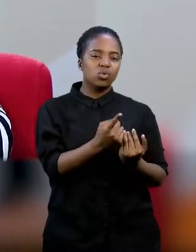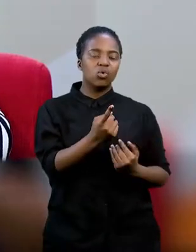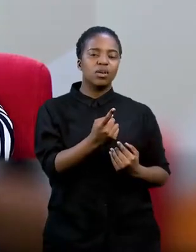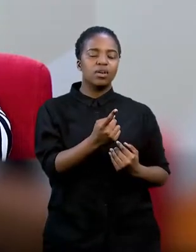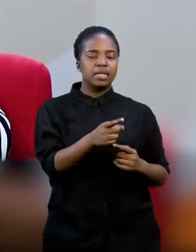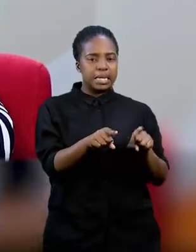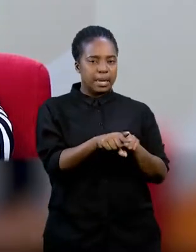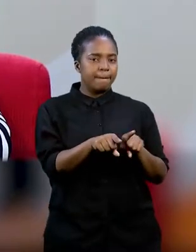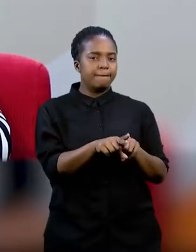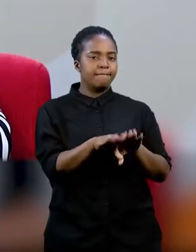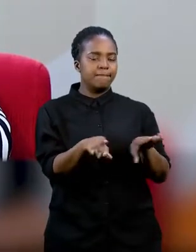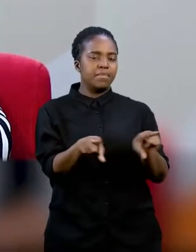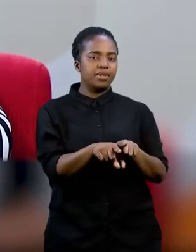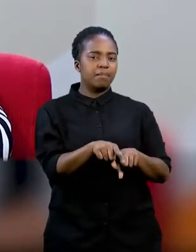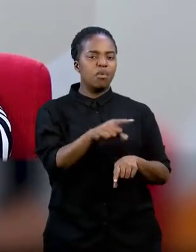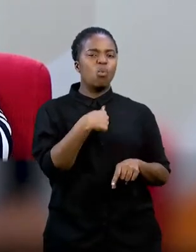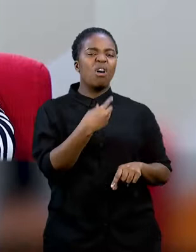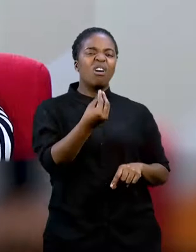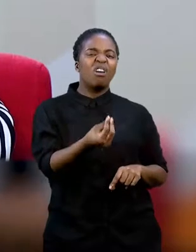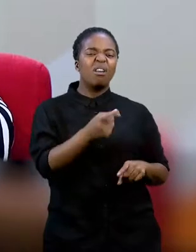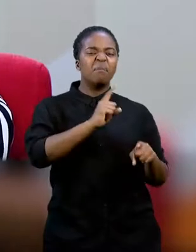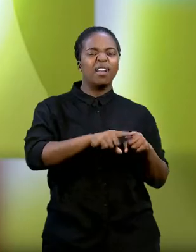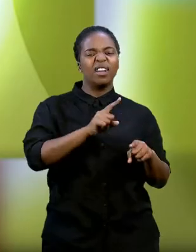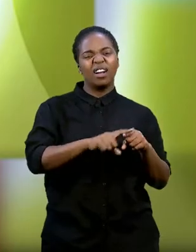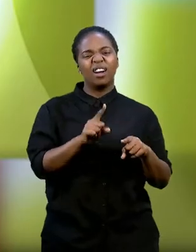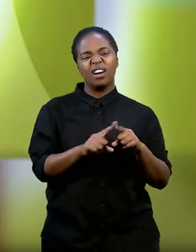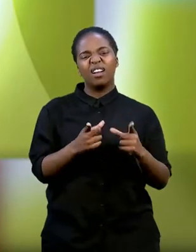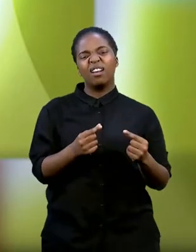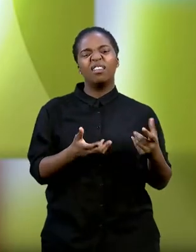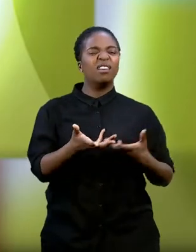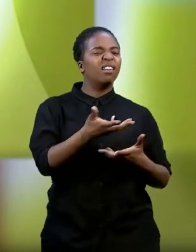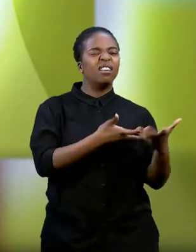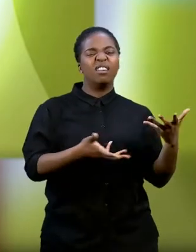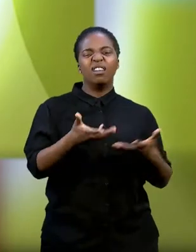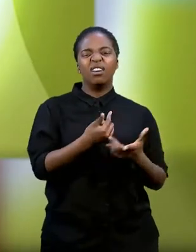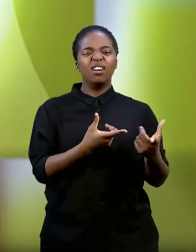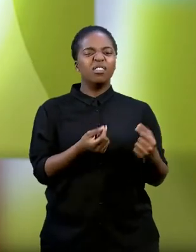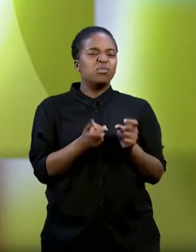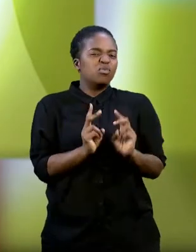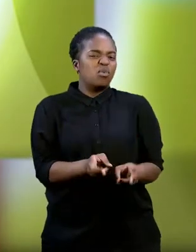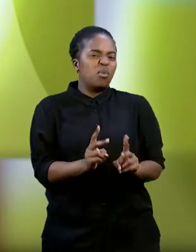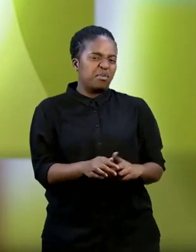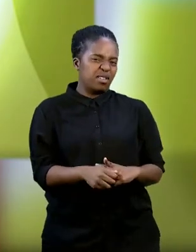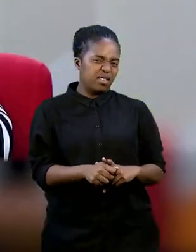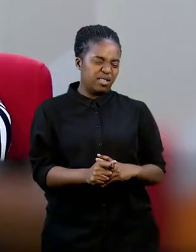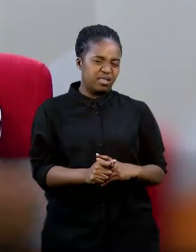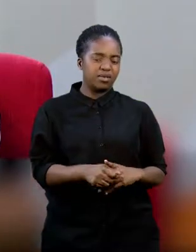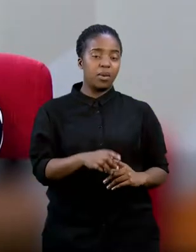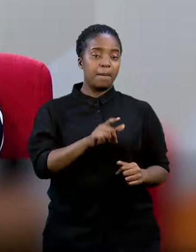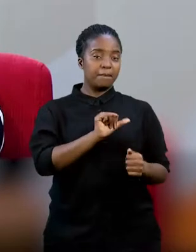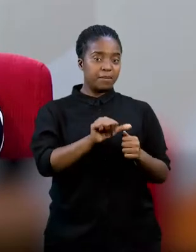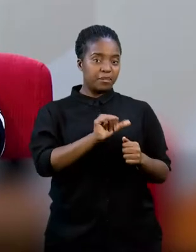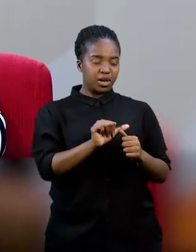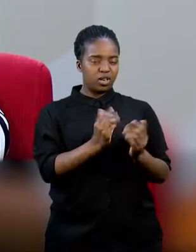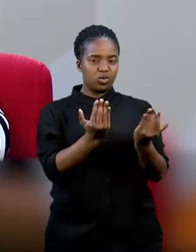tsa qualification ka bana ke ngwana ene le ba bana ba le tla ba bana ba tla ba ba mo gwera wa bona dilo tse tswe so